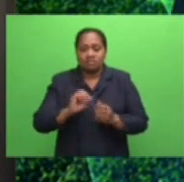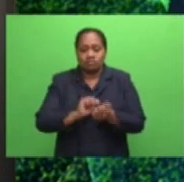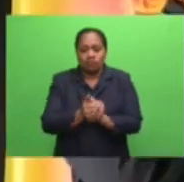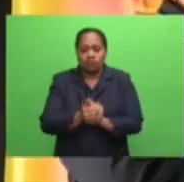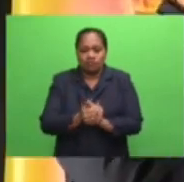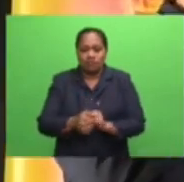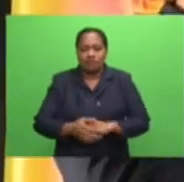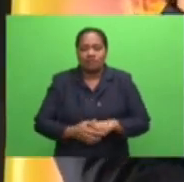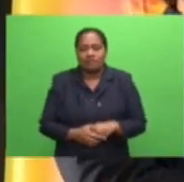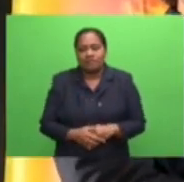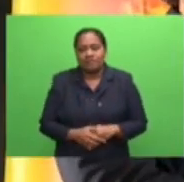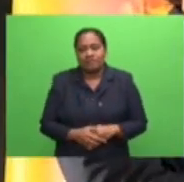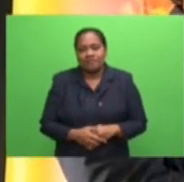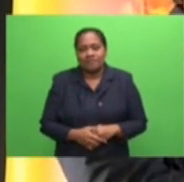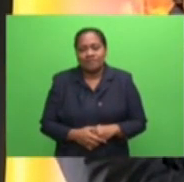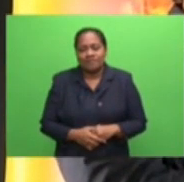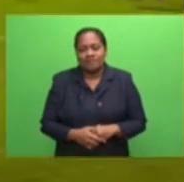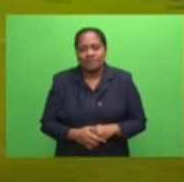reports.